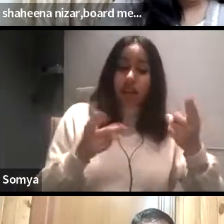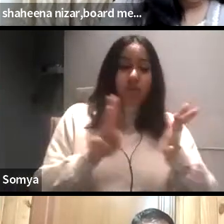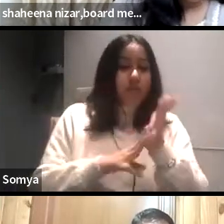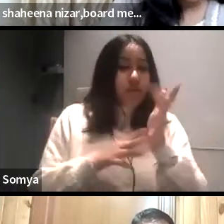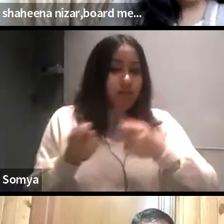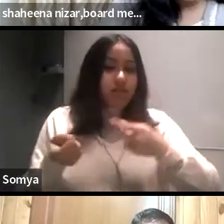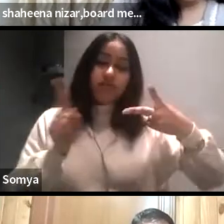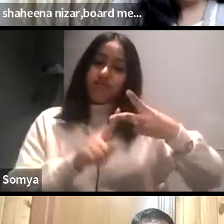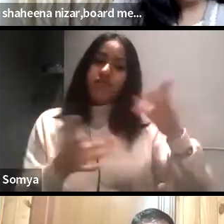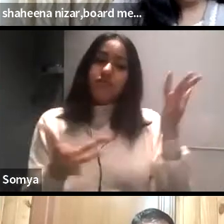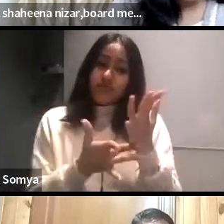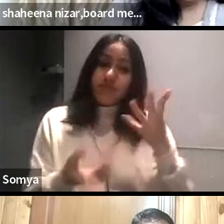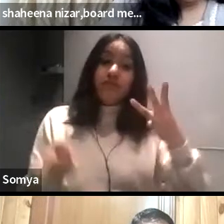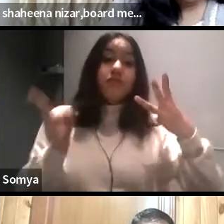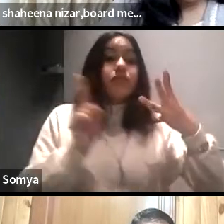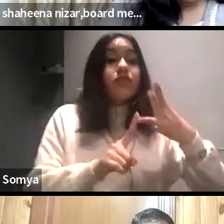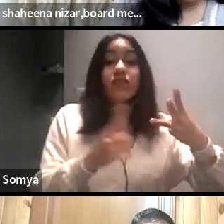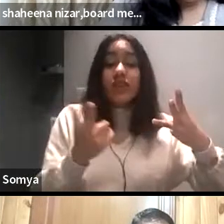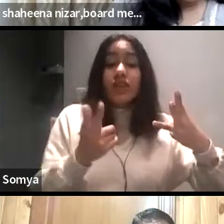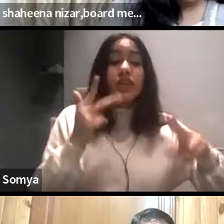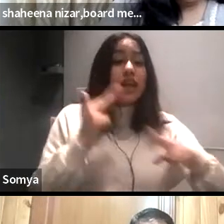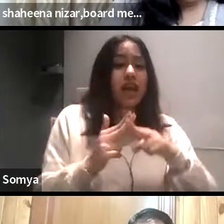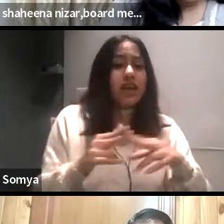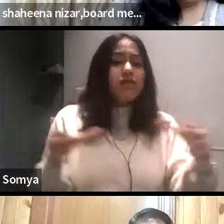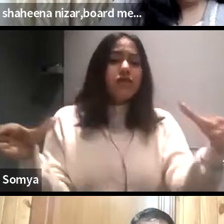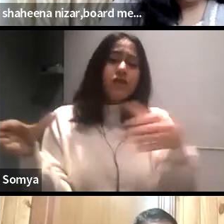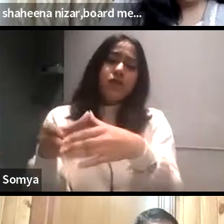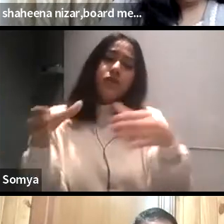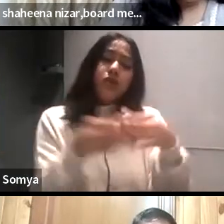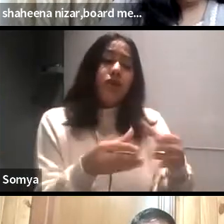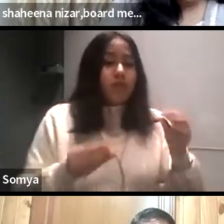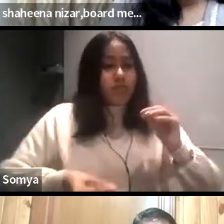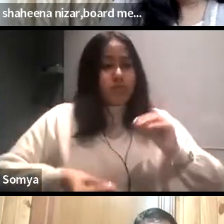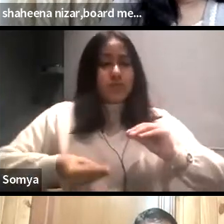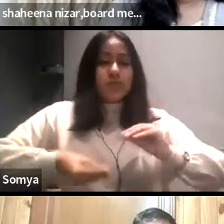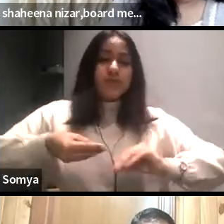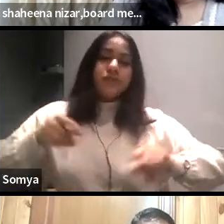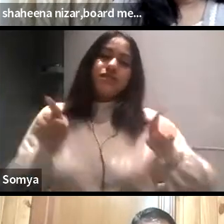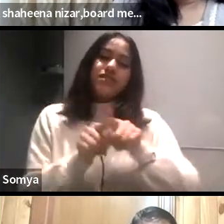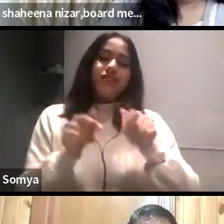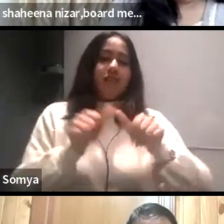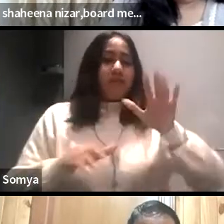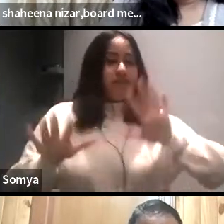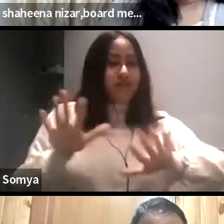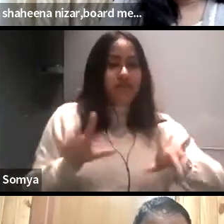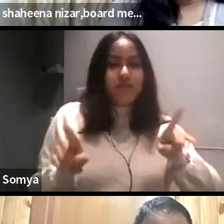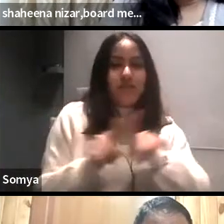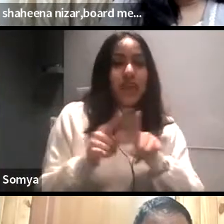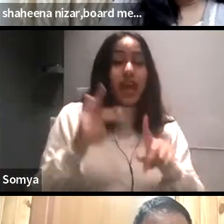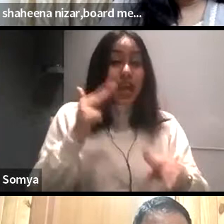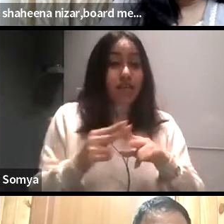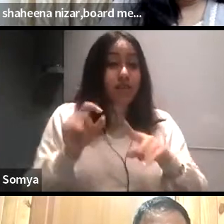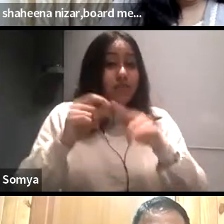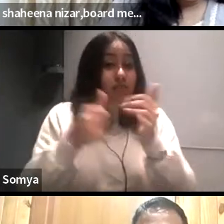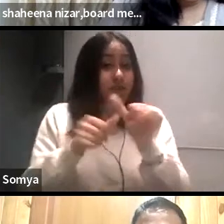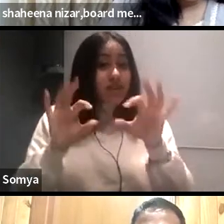the third thing is that the parental groups became more and more active. When I say the